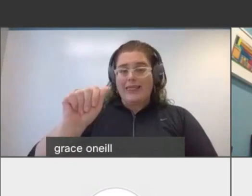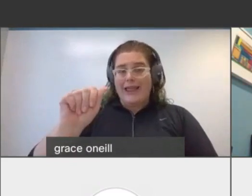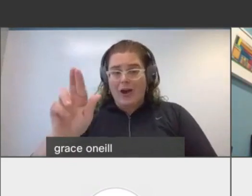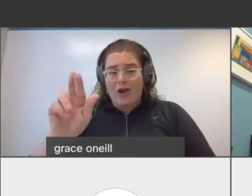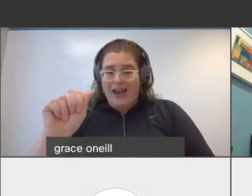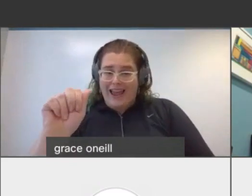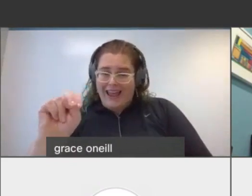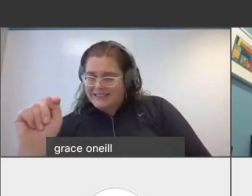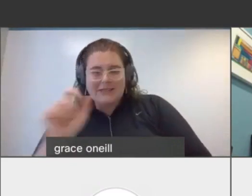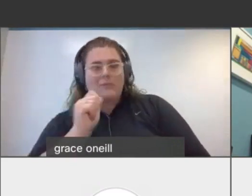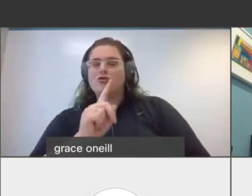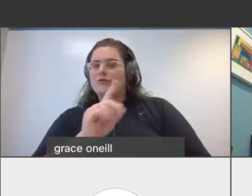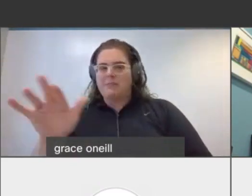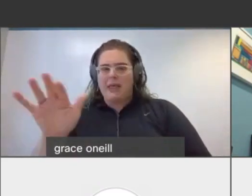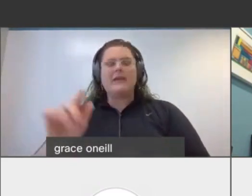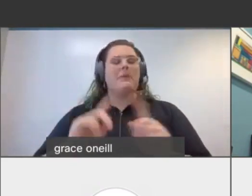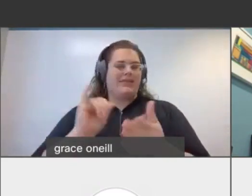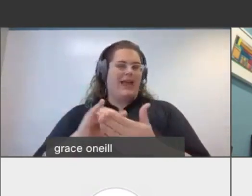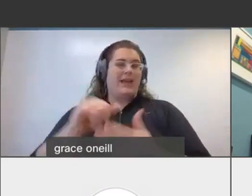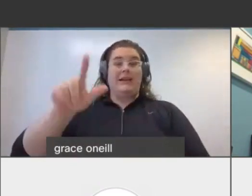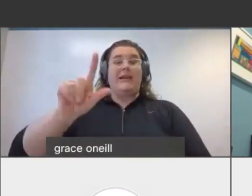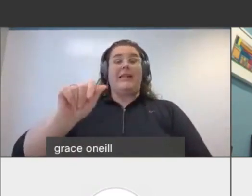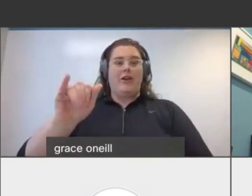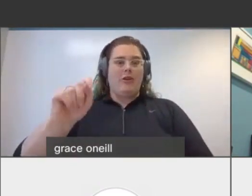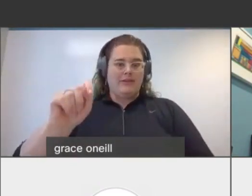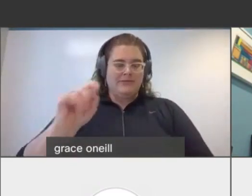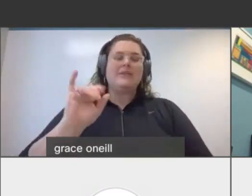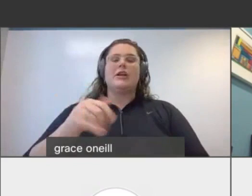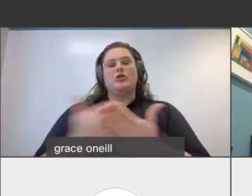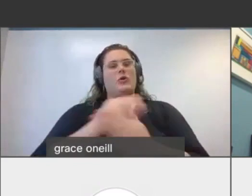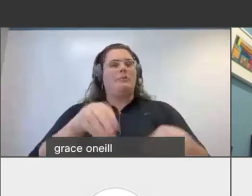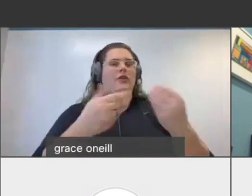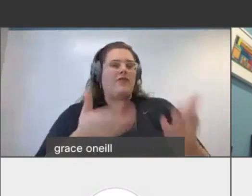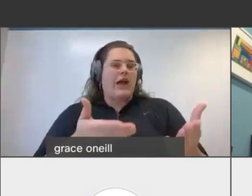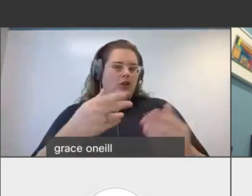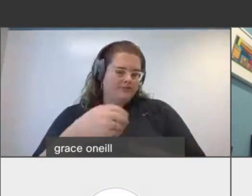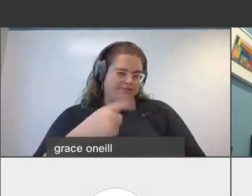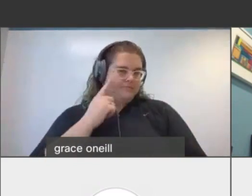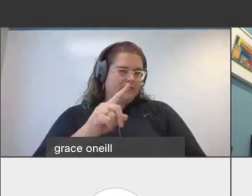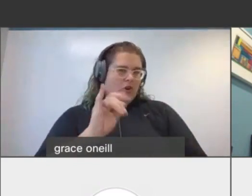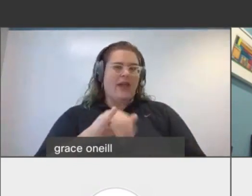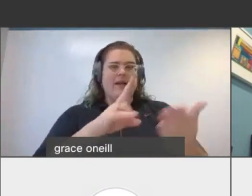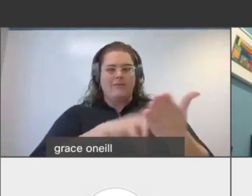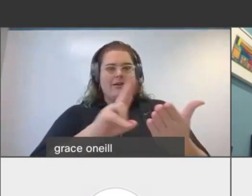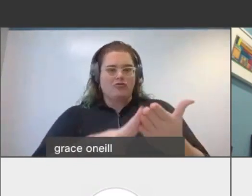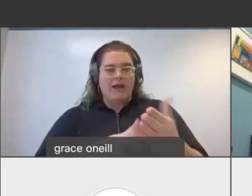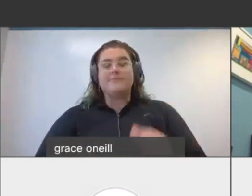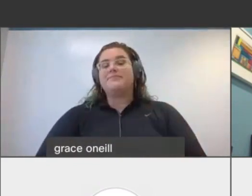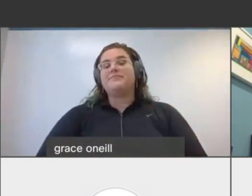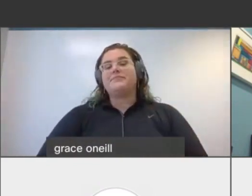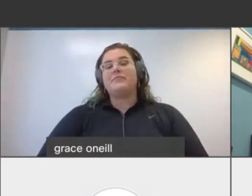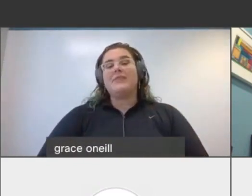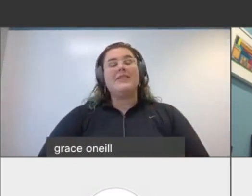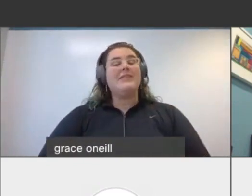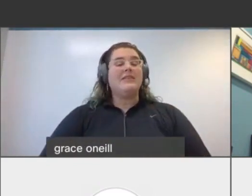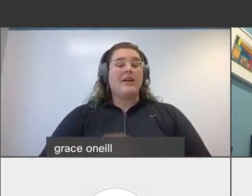So Clarent is the new provider. We do have an extension with Liberty for the